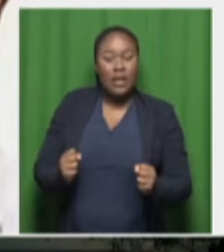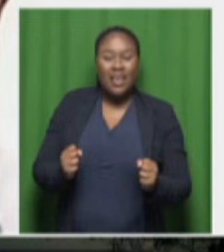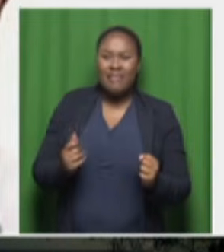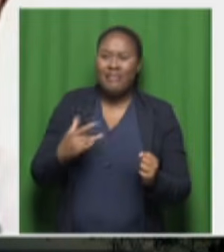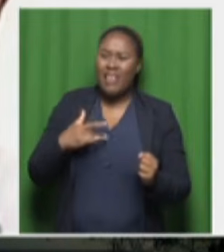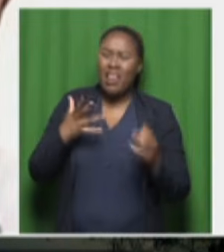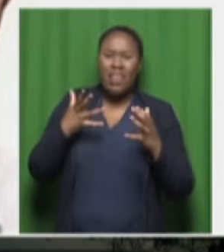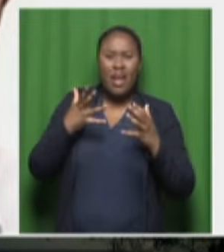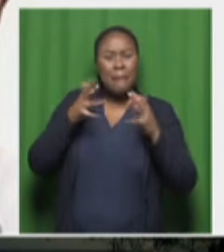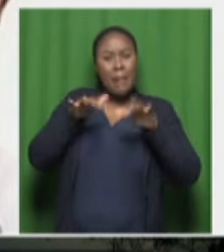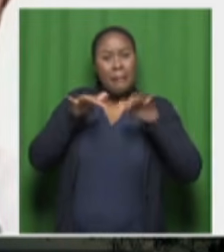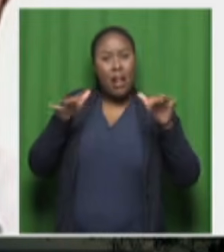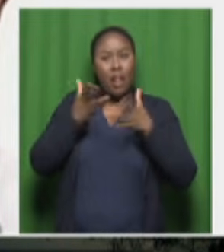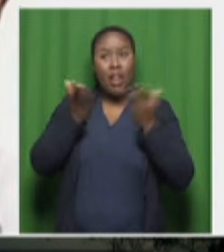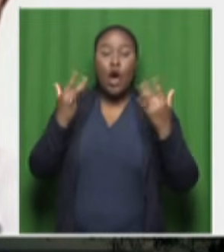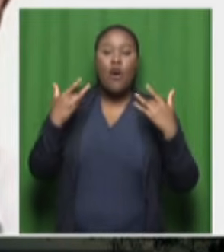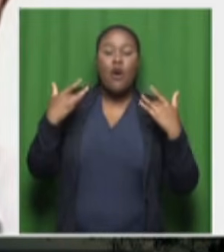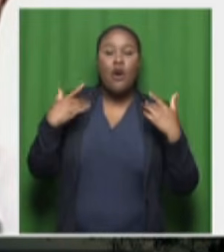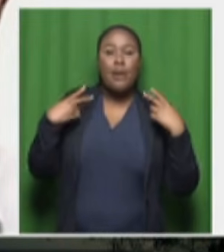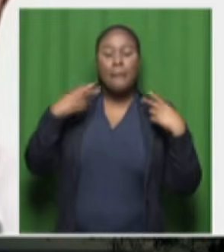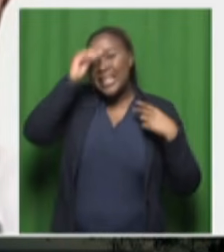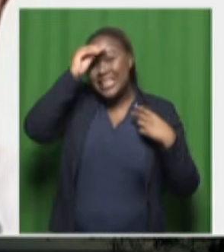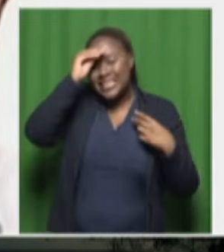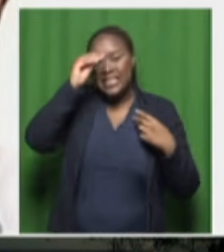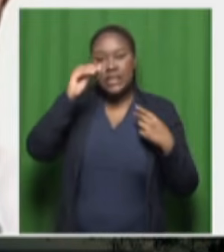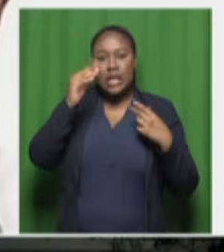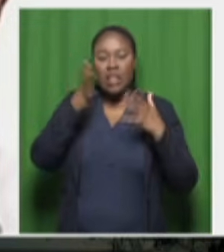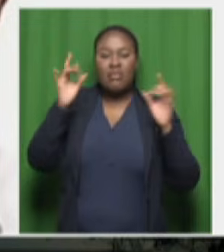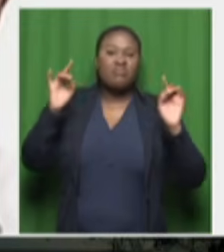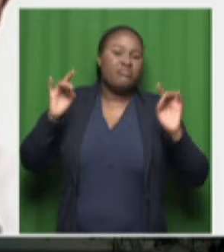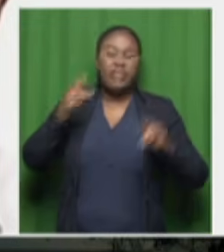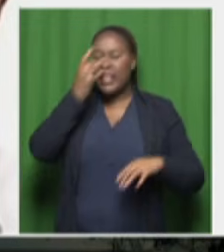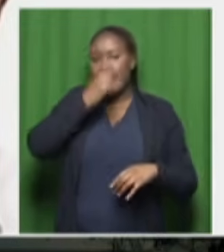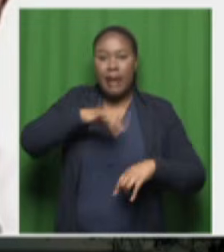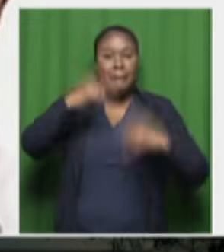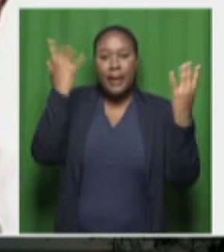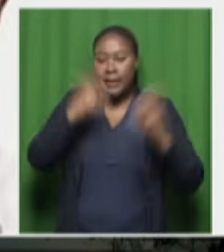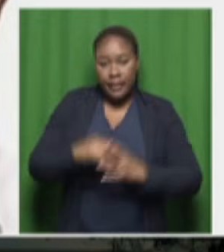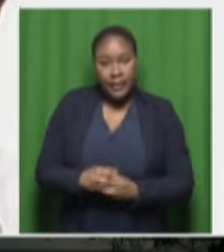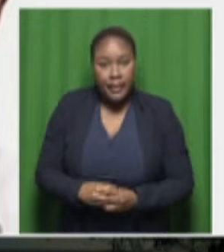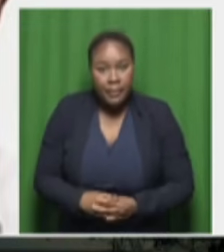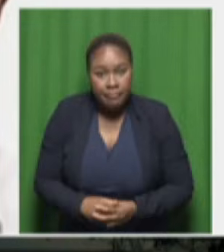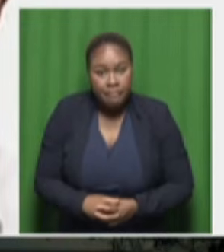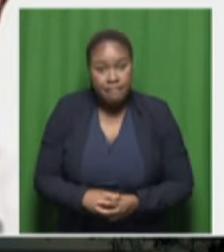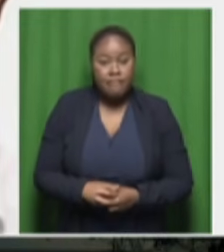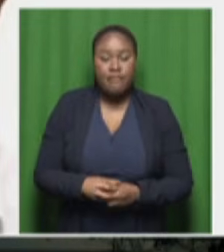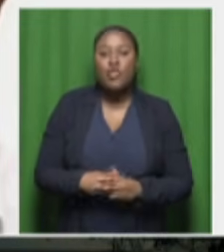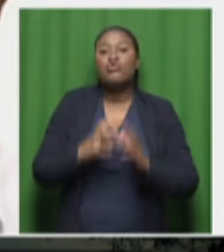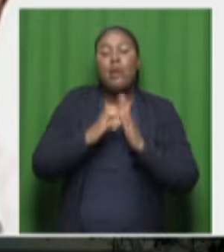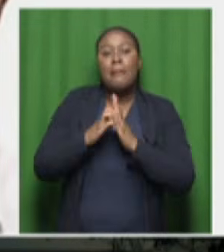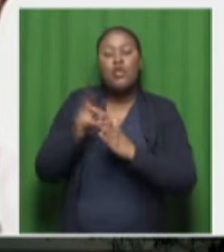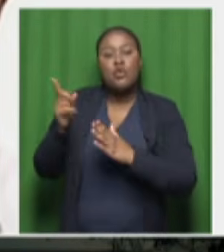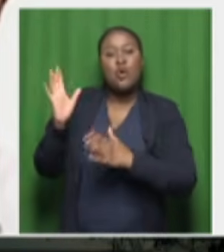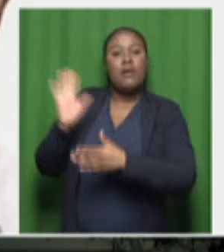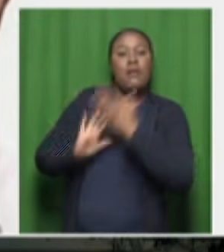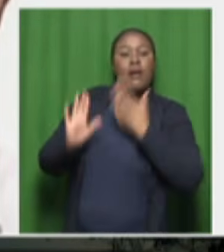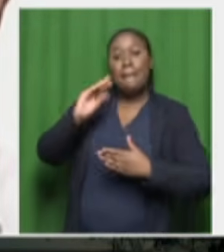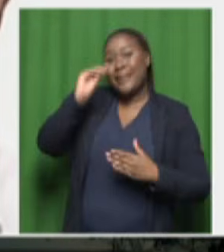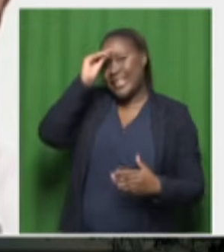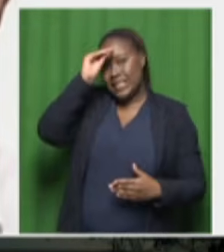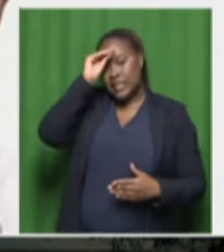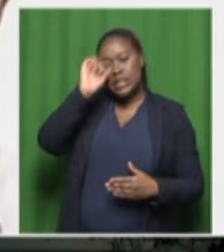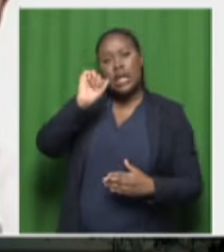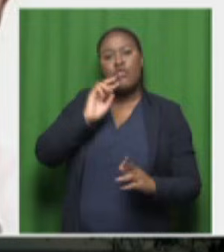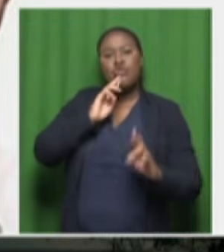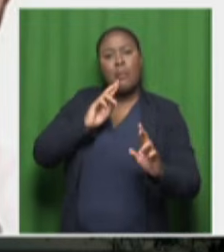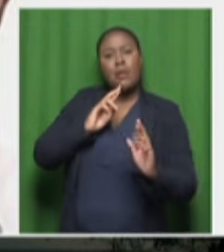up on the people on the Cape Flats. You look at the police, you speak about the police. There are reports